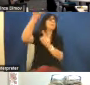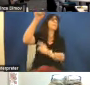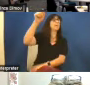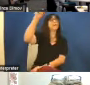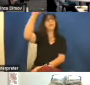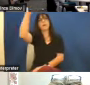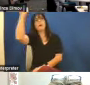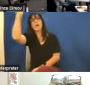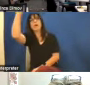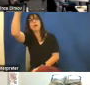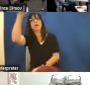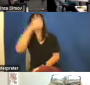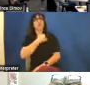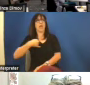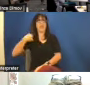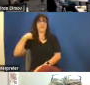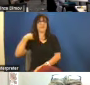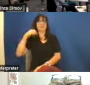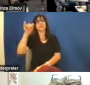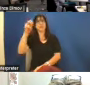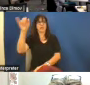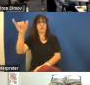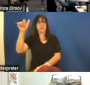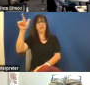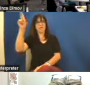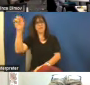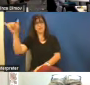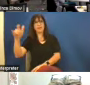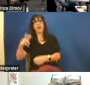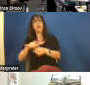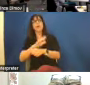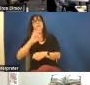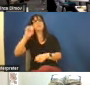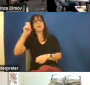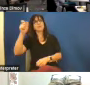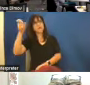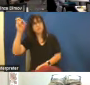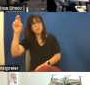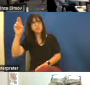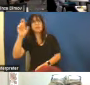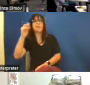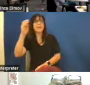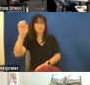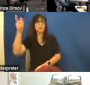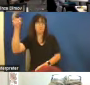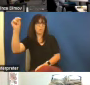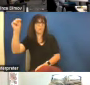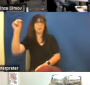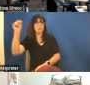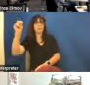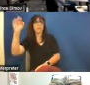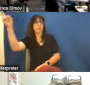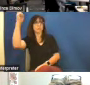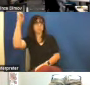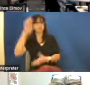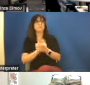Let's jump back there. I'm Jenny Albee. I cover Fox Elder, Cash, and Logan outreach. All right.